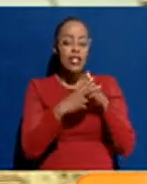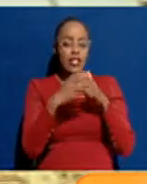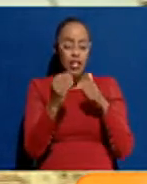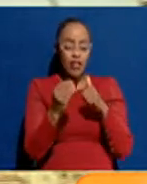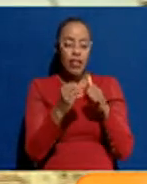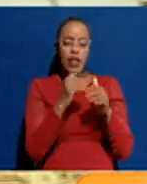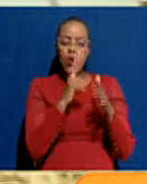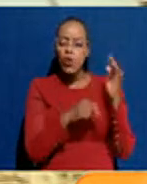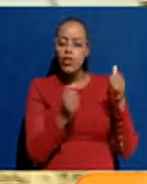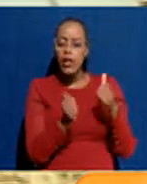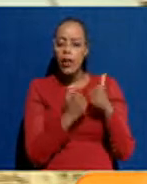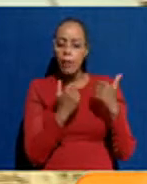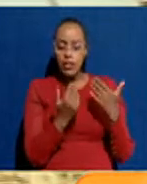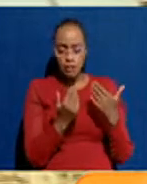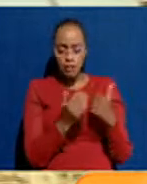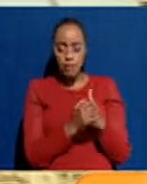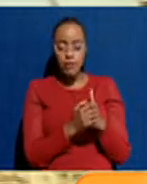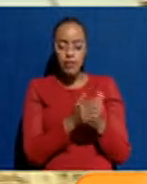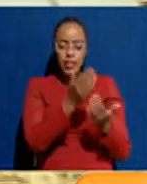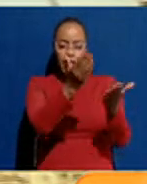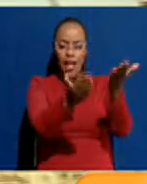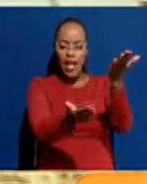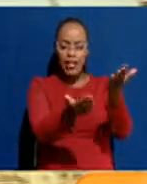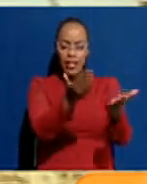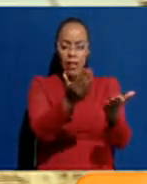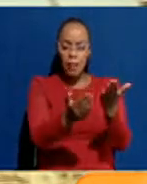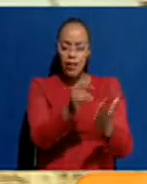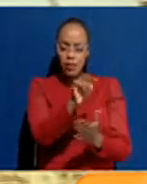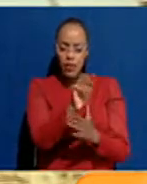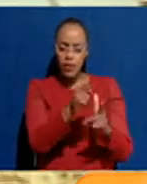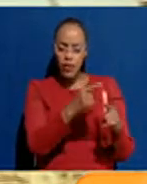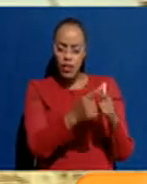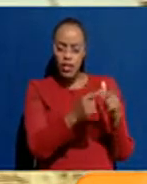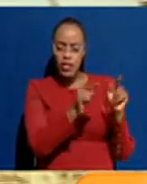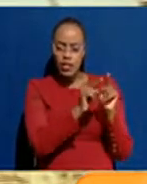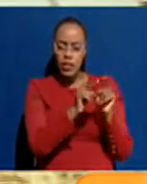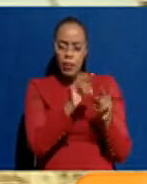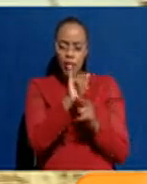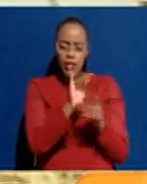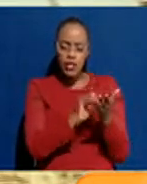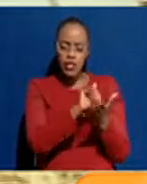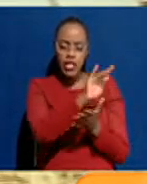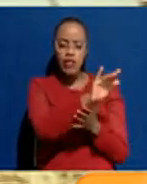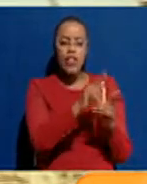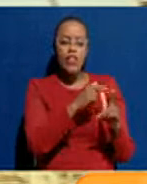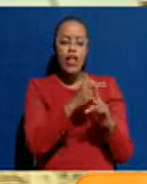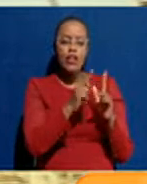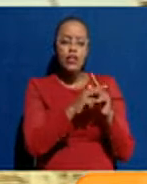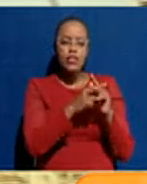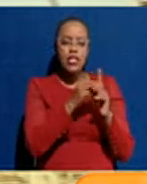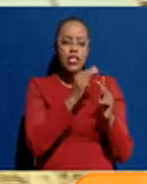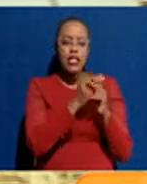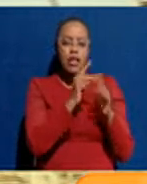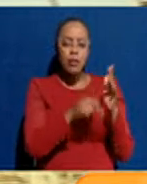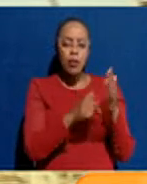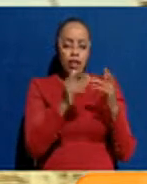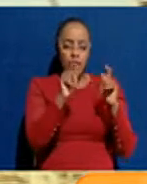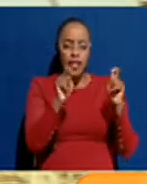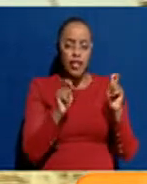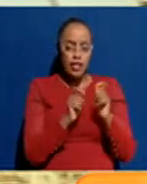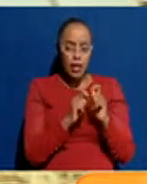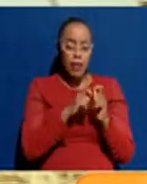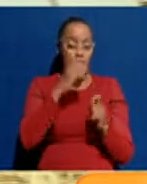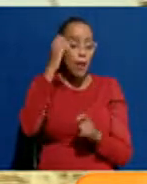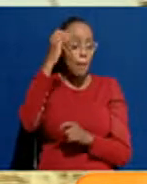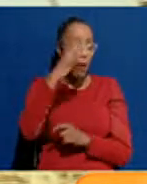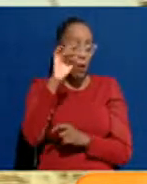that in estimating that, and in now the actual dispatch, they would start with the, what is called the take or pay, a power first